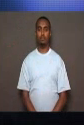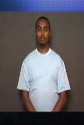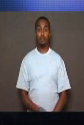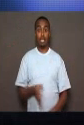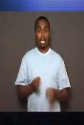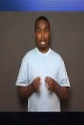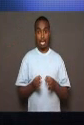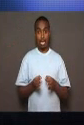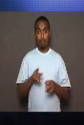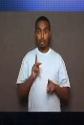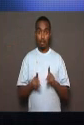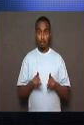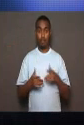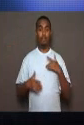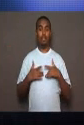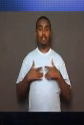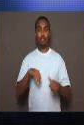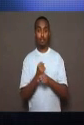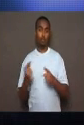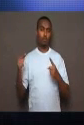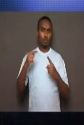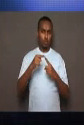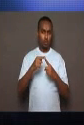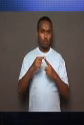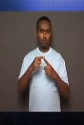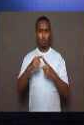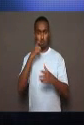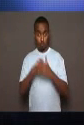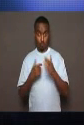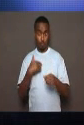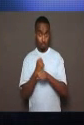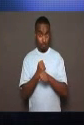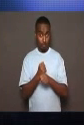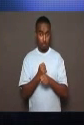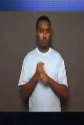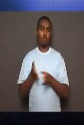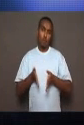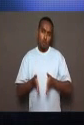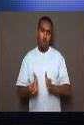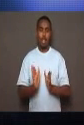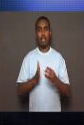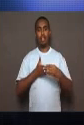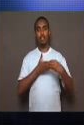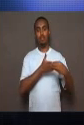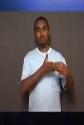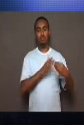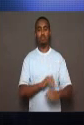If people feel like they are working toward a worthy goal, they are much more willing to be led.